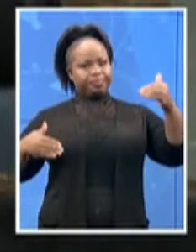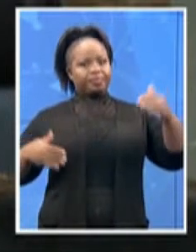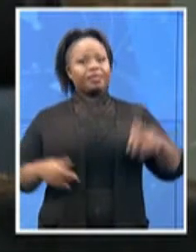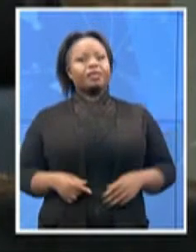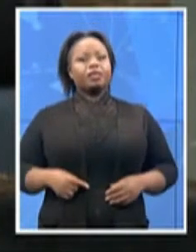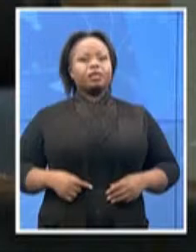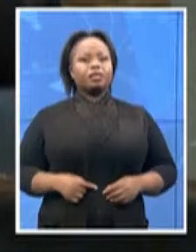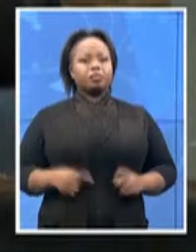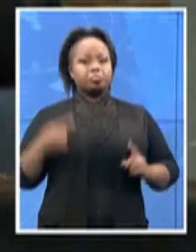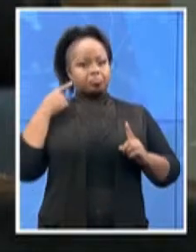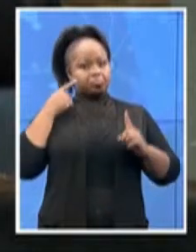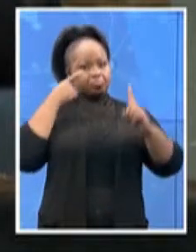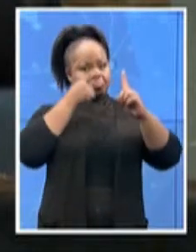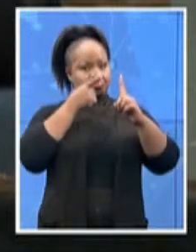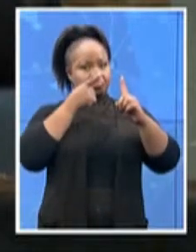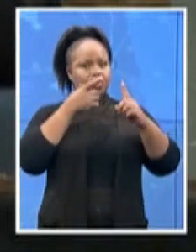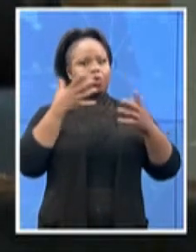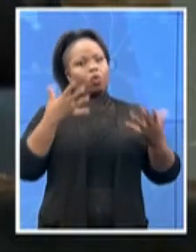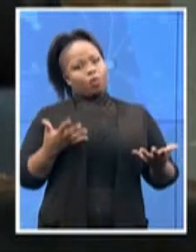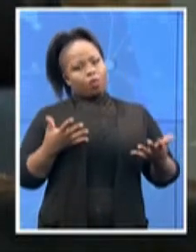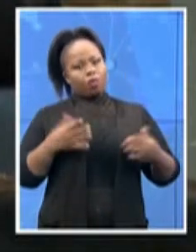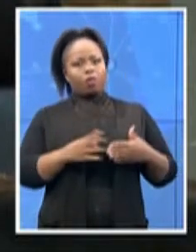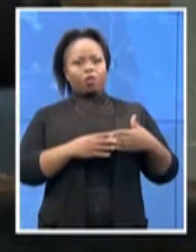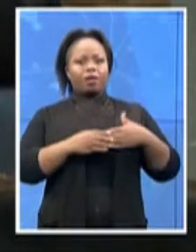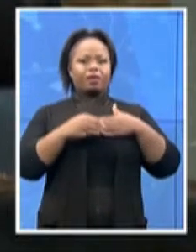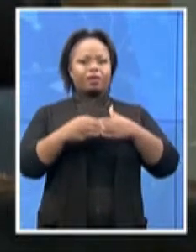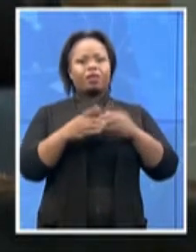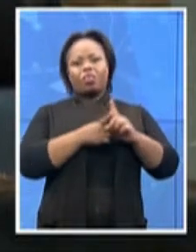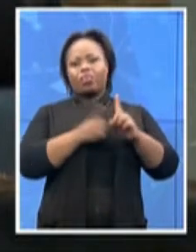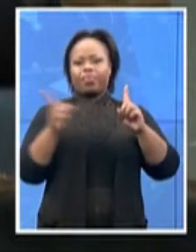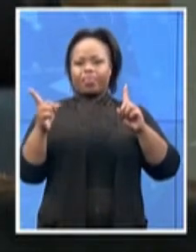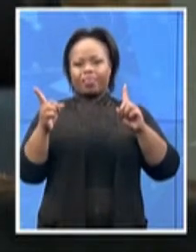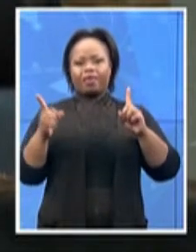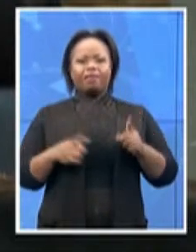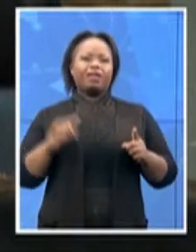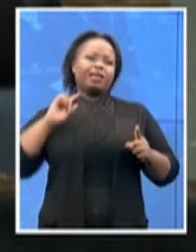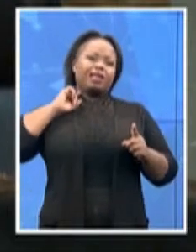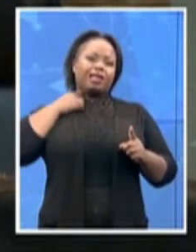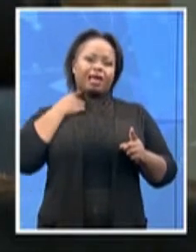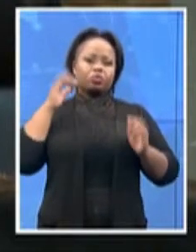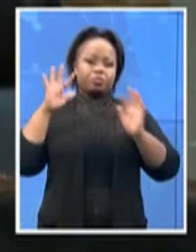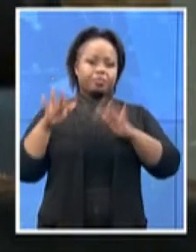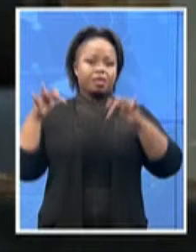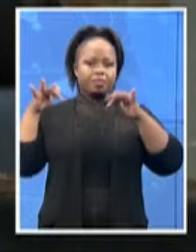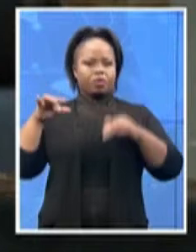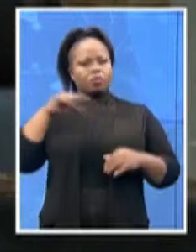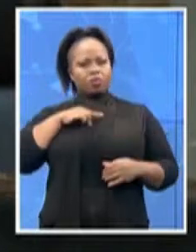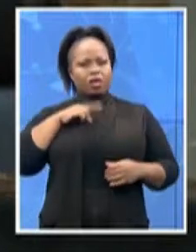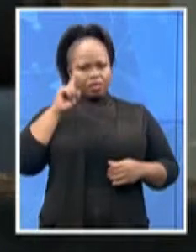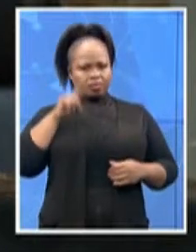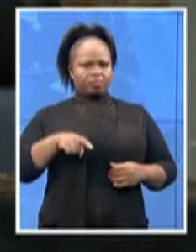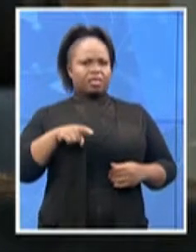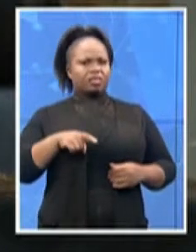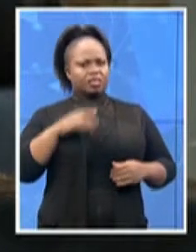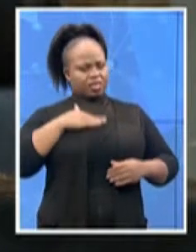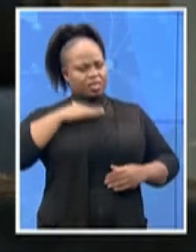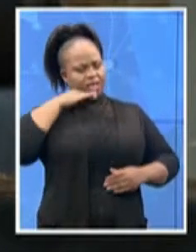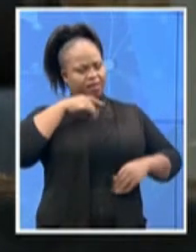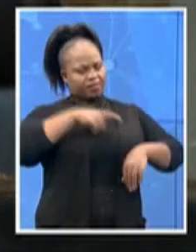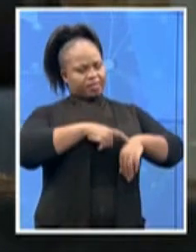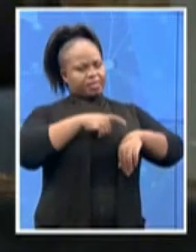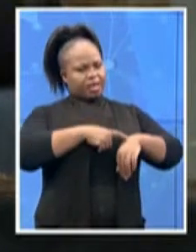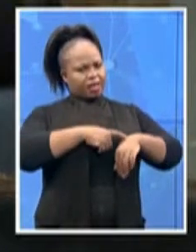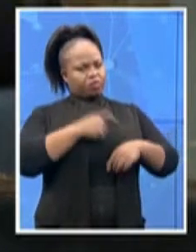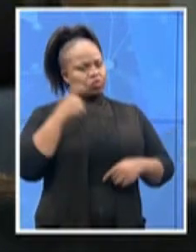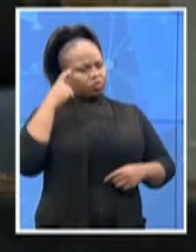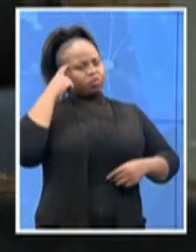misled Parliament in that he should have allowed himself sufficient time to consider the question and